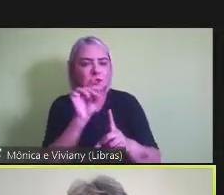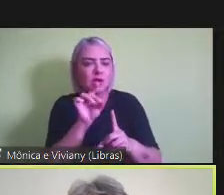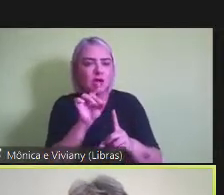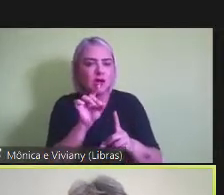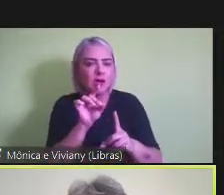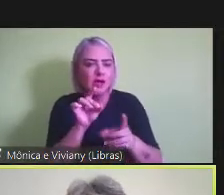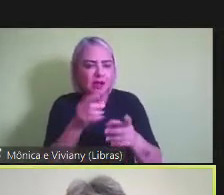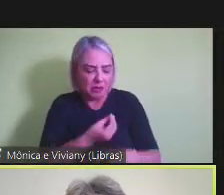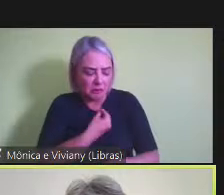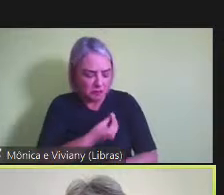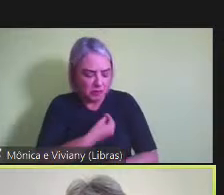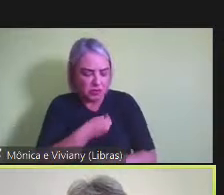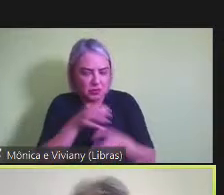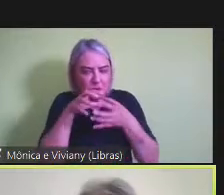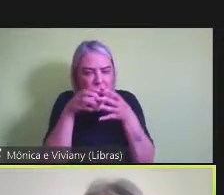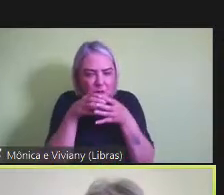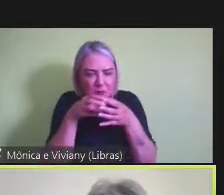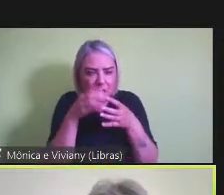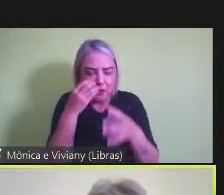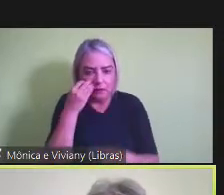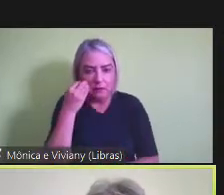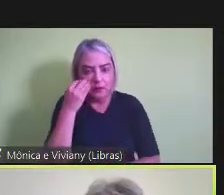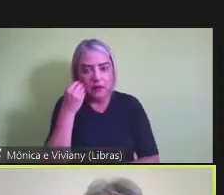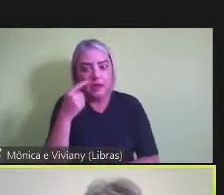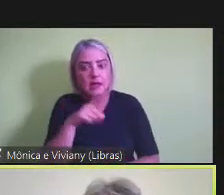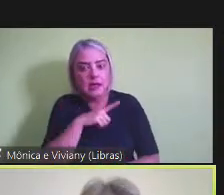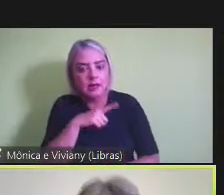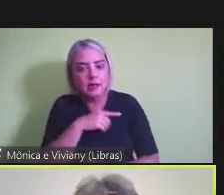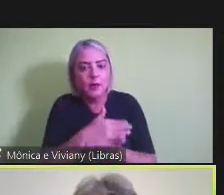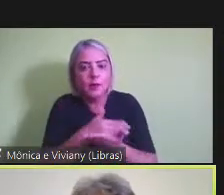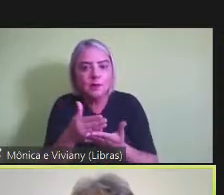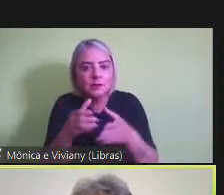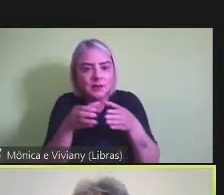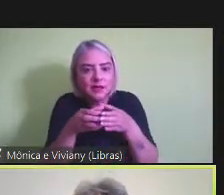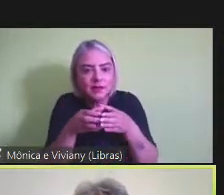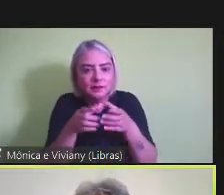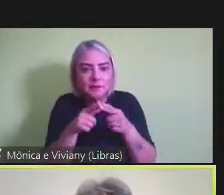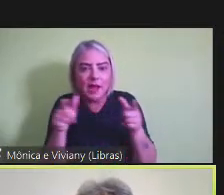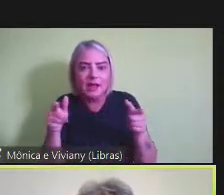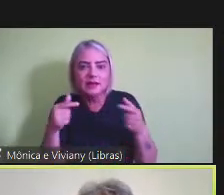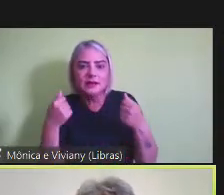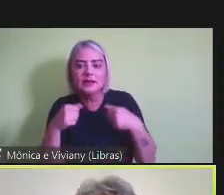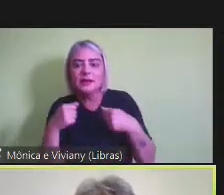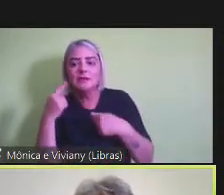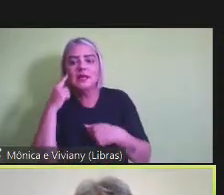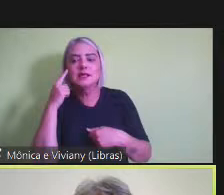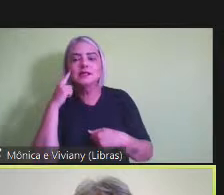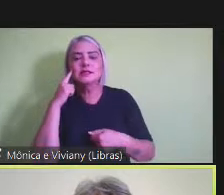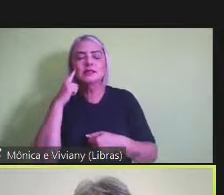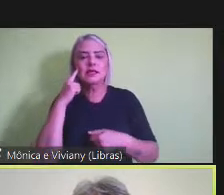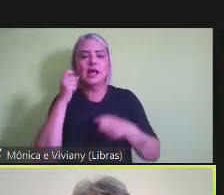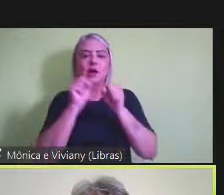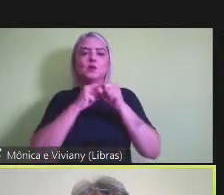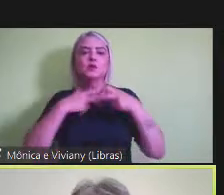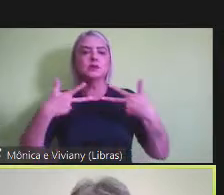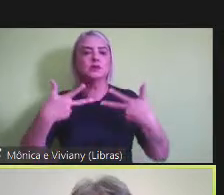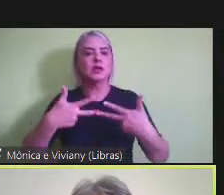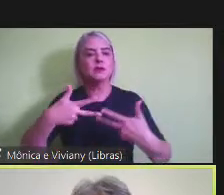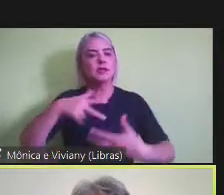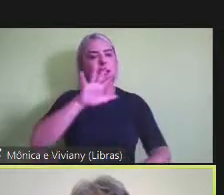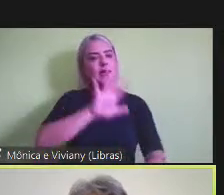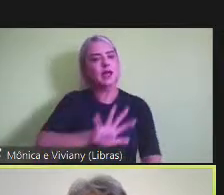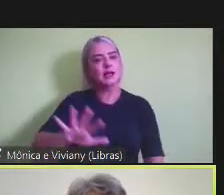make an impact that is not restricted to our limits? Because we have to start just